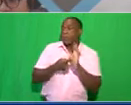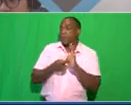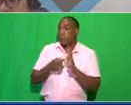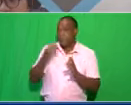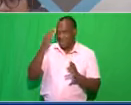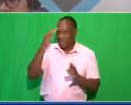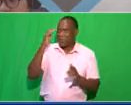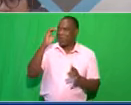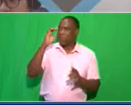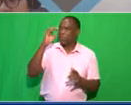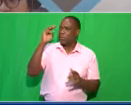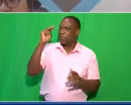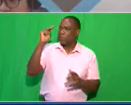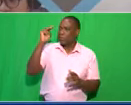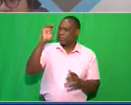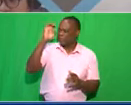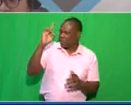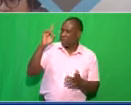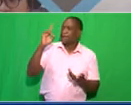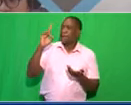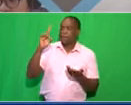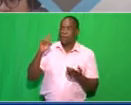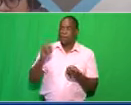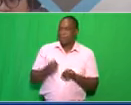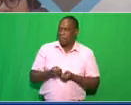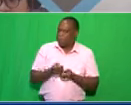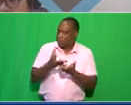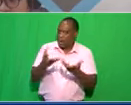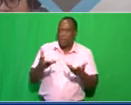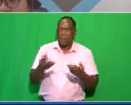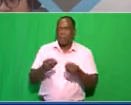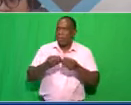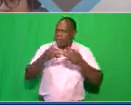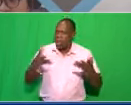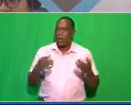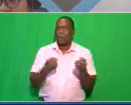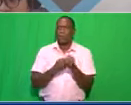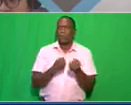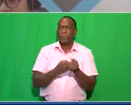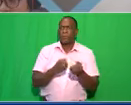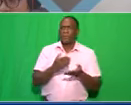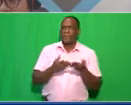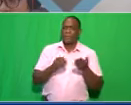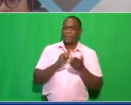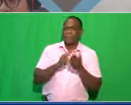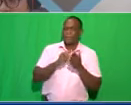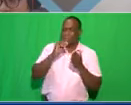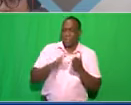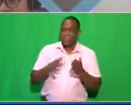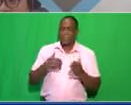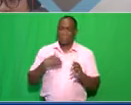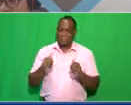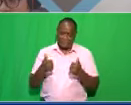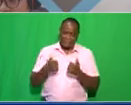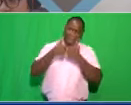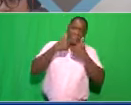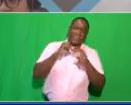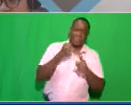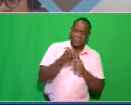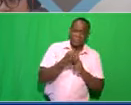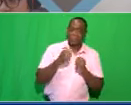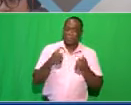lot of work in that regard in terms of providing support for students who come out of challenge situations and challenge backgrounds, and in